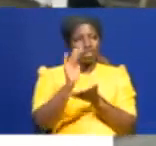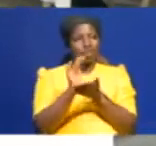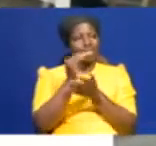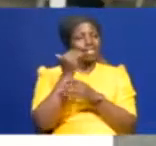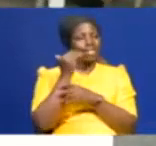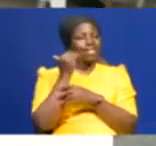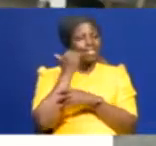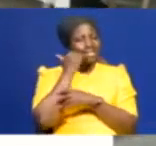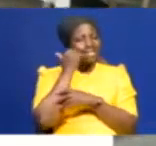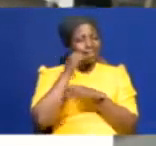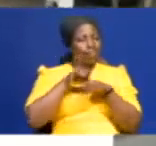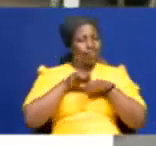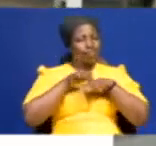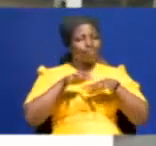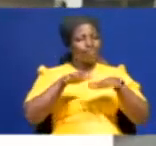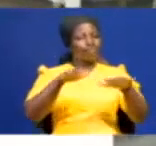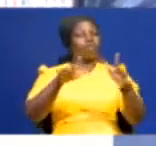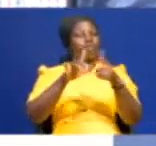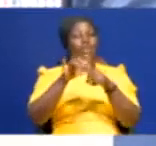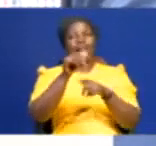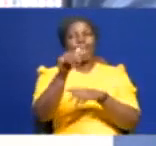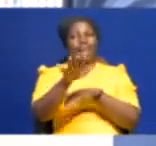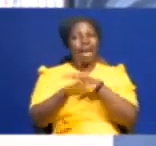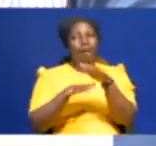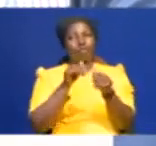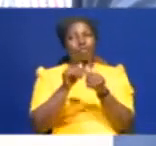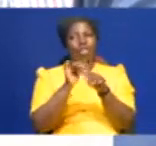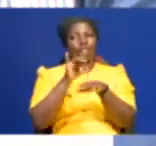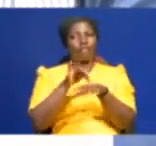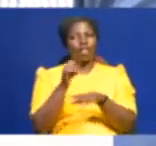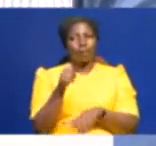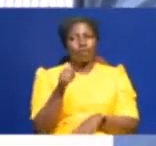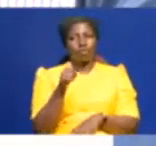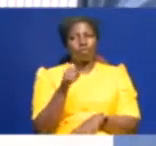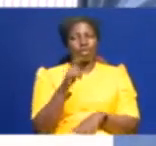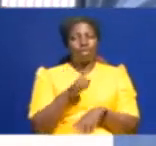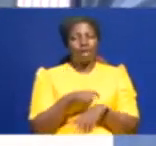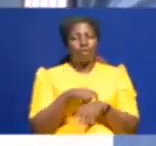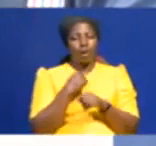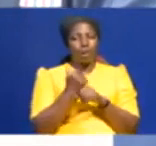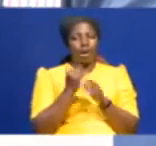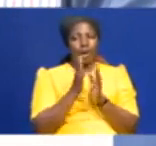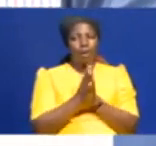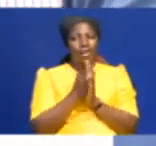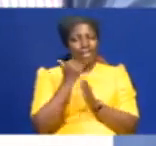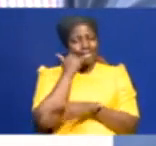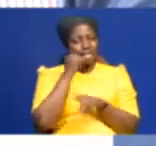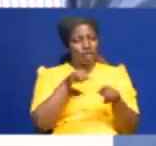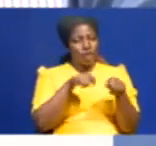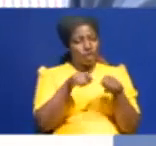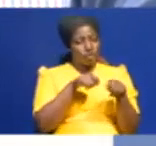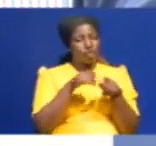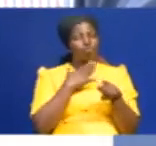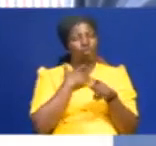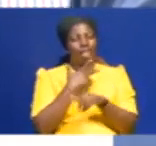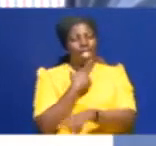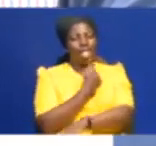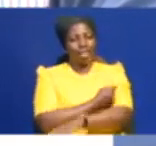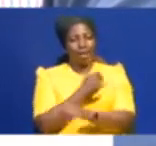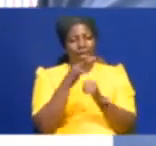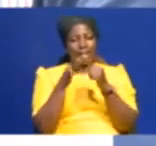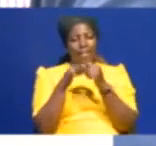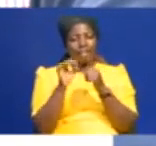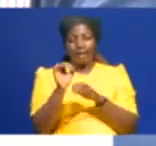spreading among uninfected livestock. When we are dealing with the disease, controlling or eradicating, we want to be able to vaccinate at least